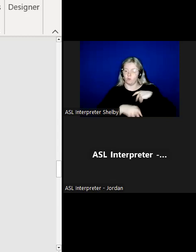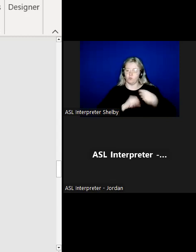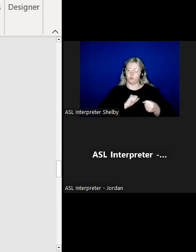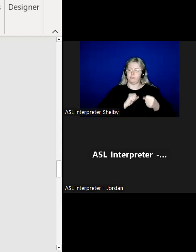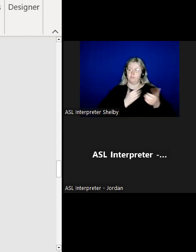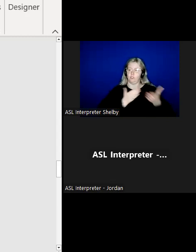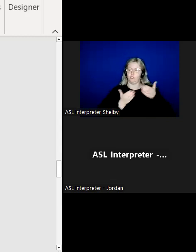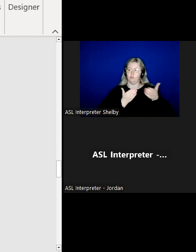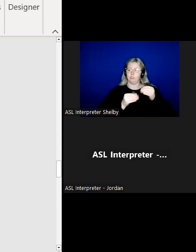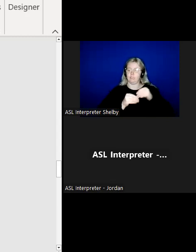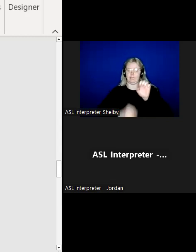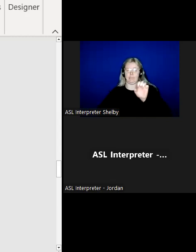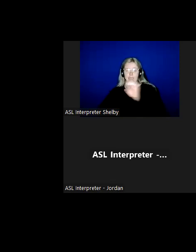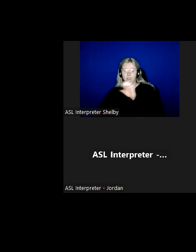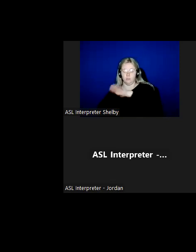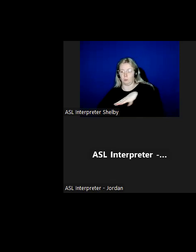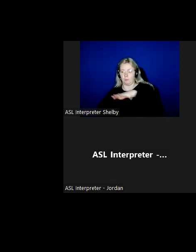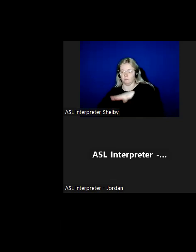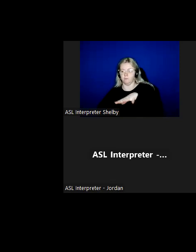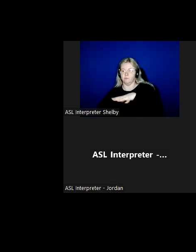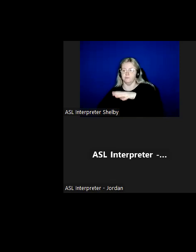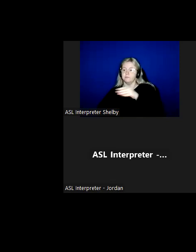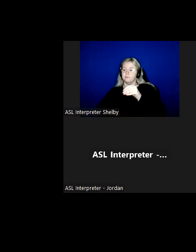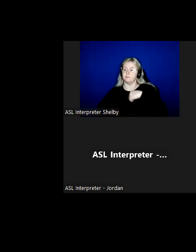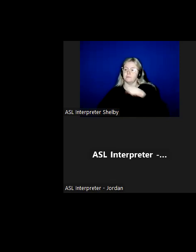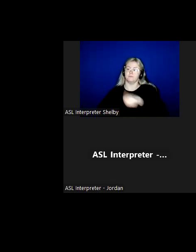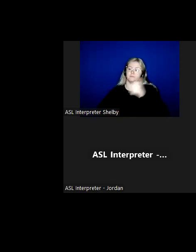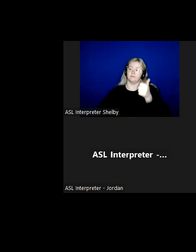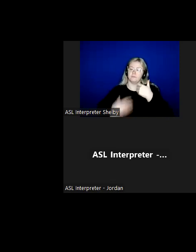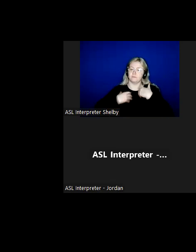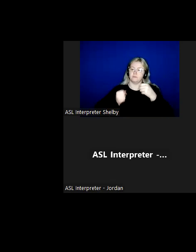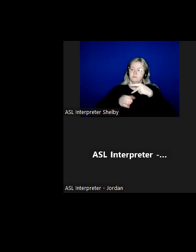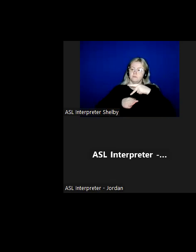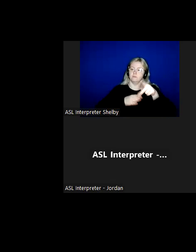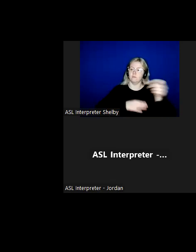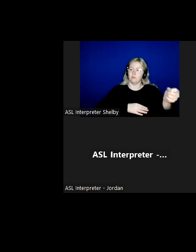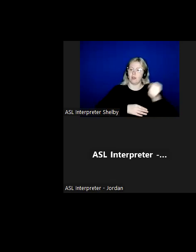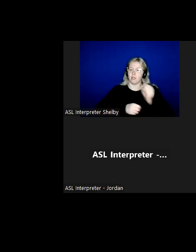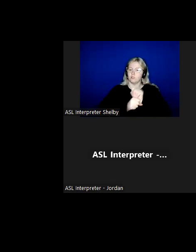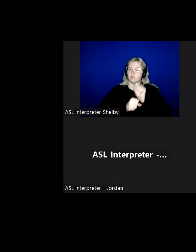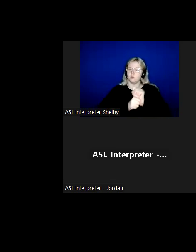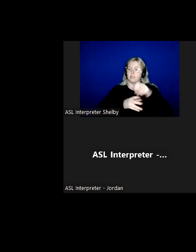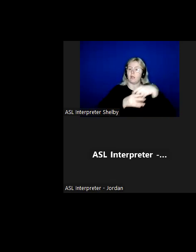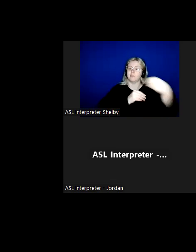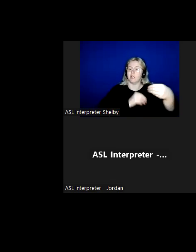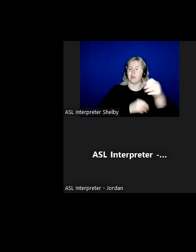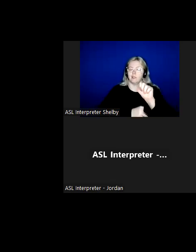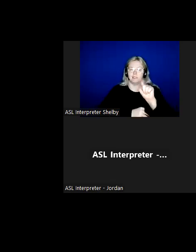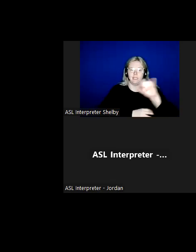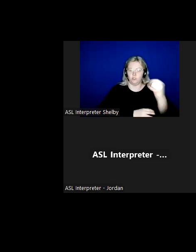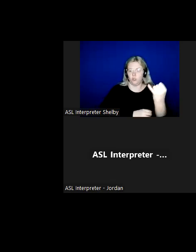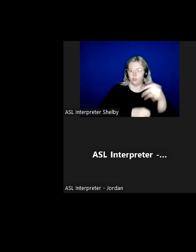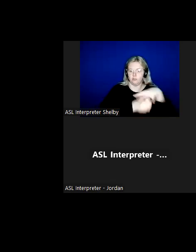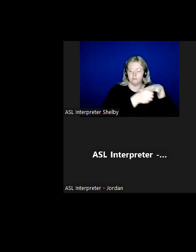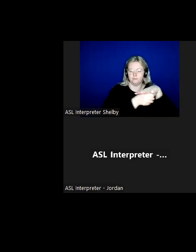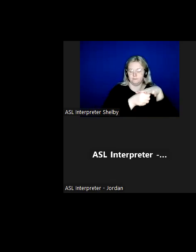services in the Eastern Zone? And will there be other professionals hired to work in locations outside of St. John's?